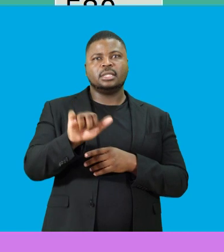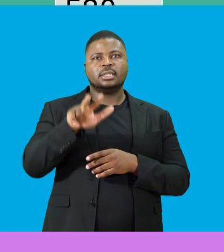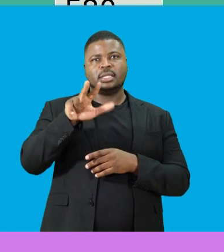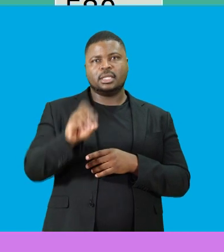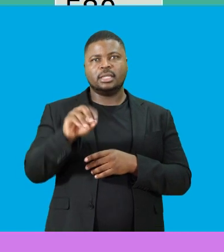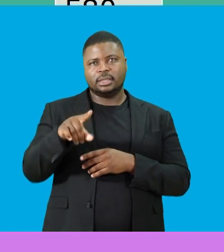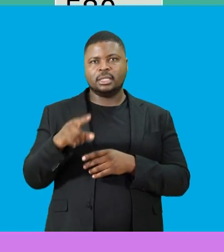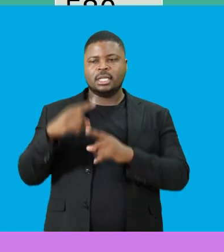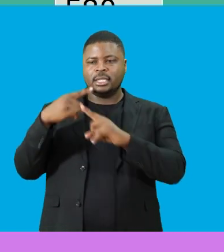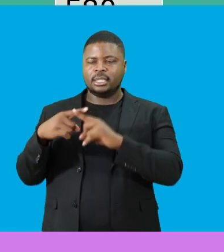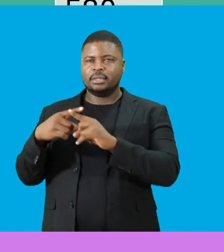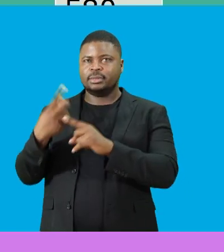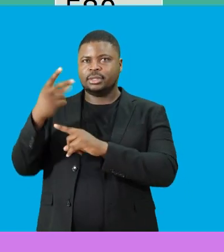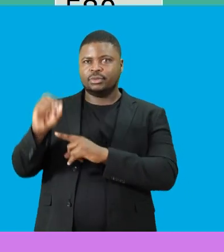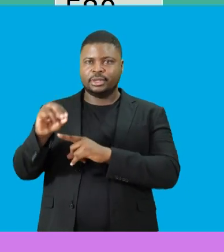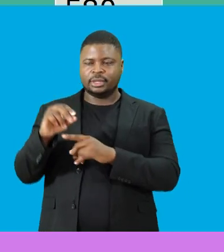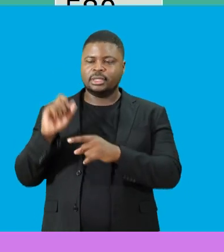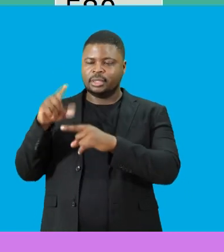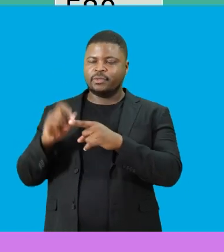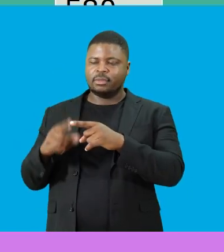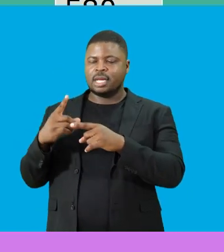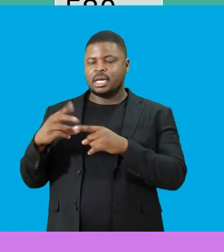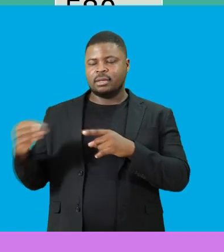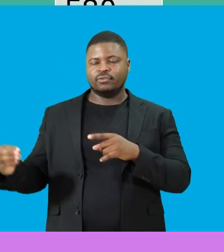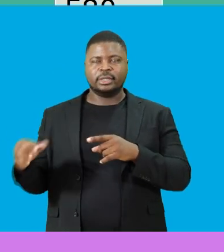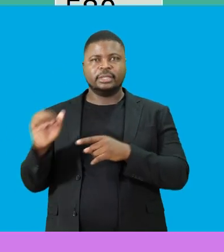1,680 times 20 over 100.